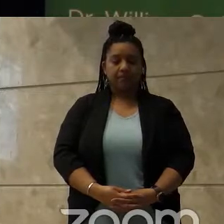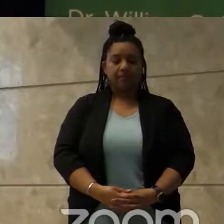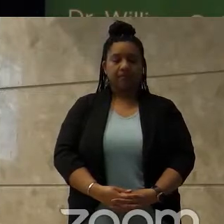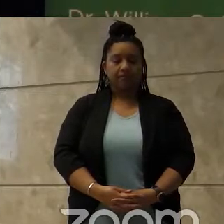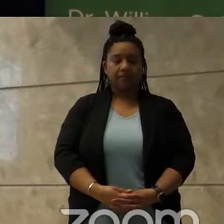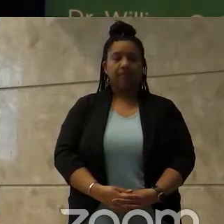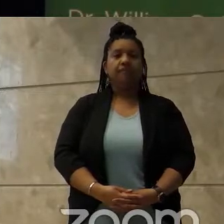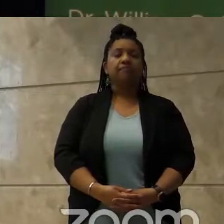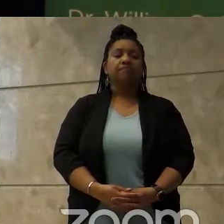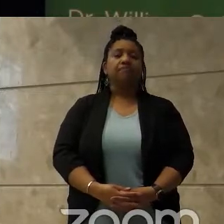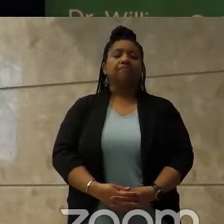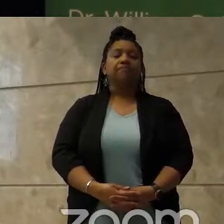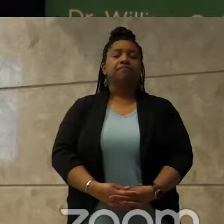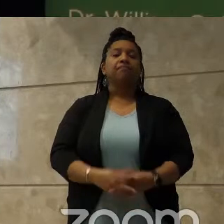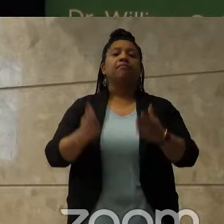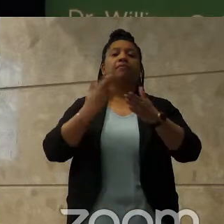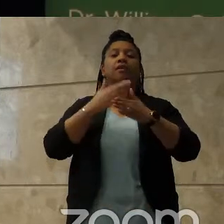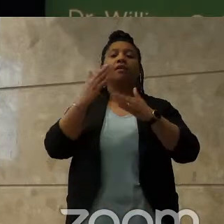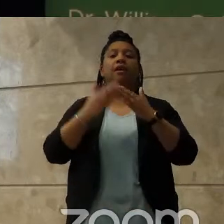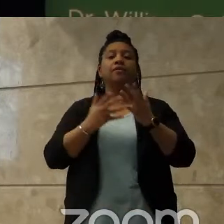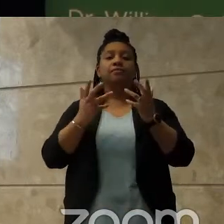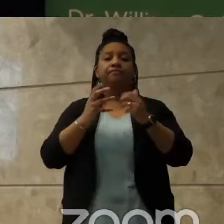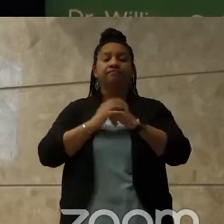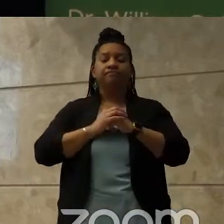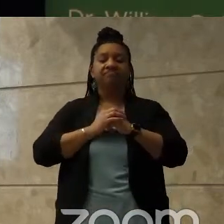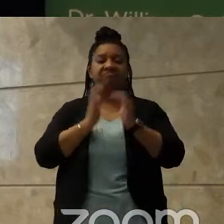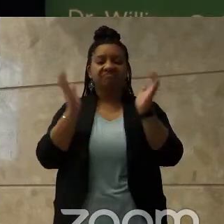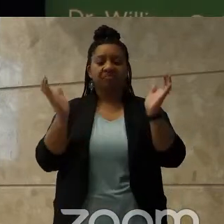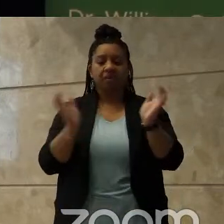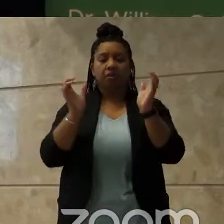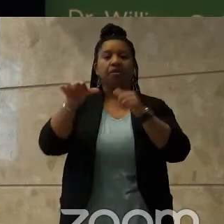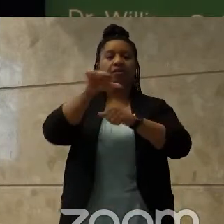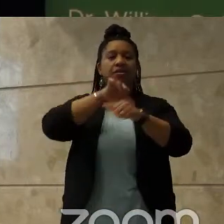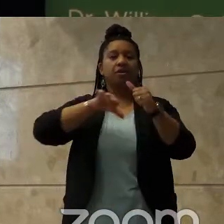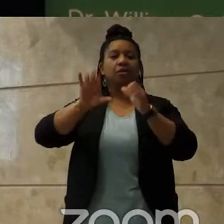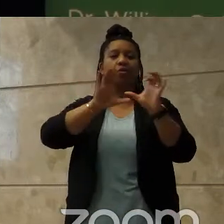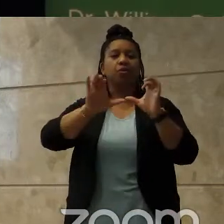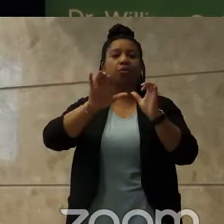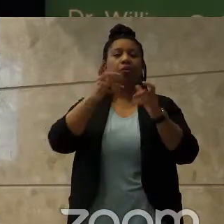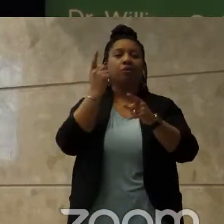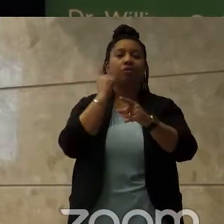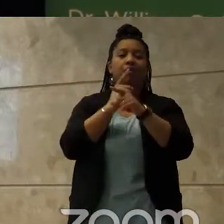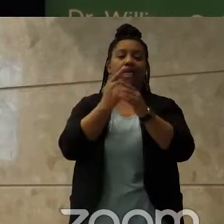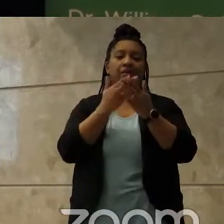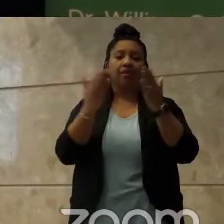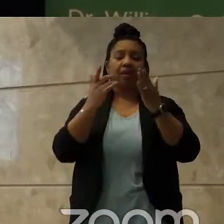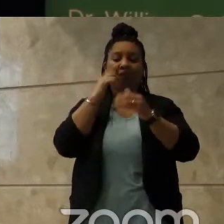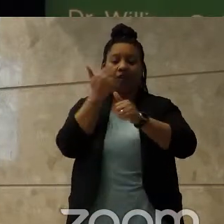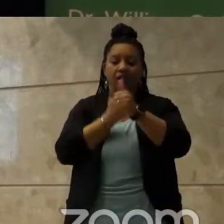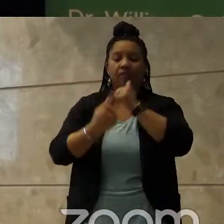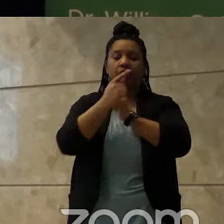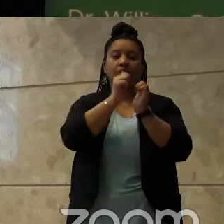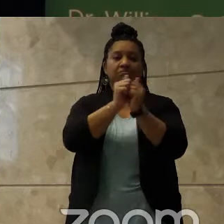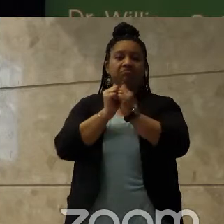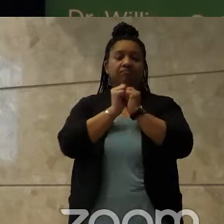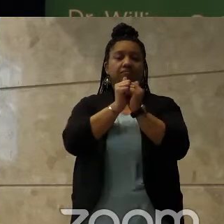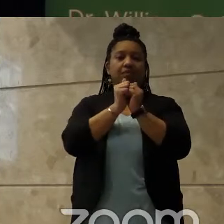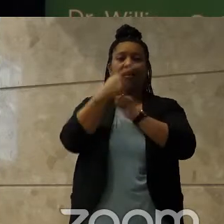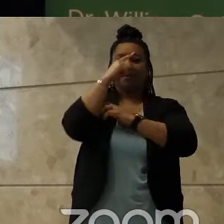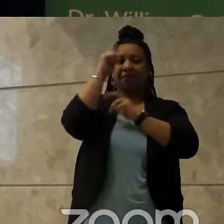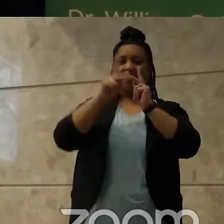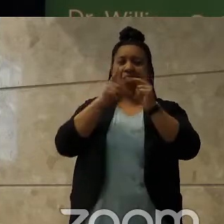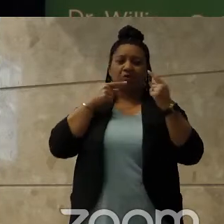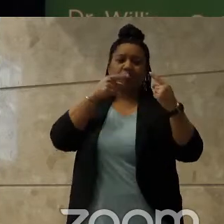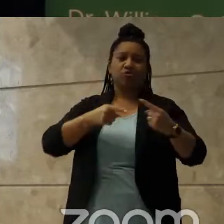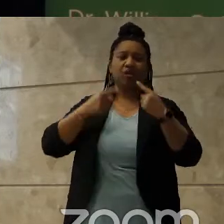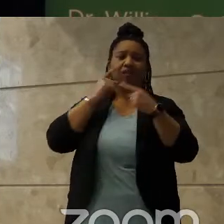I'll end with this. Encourage one another to do what's right for all of us. Black folks struggle for civil